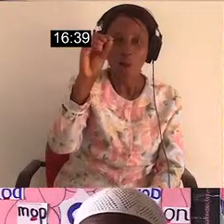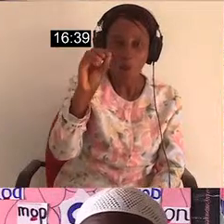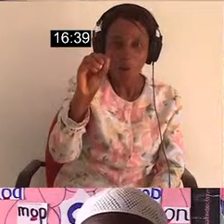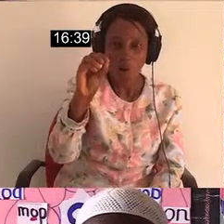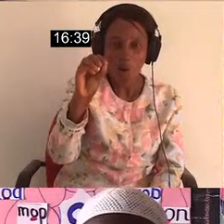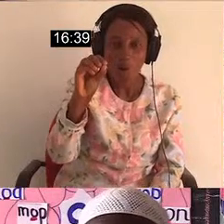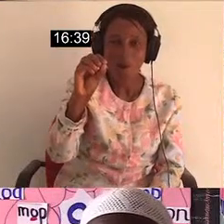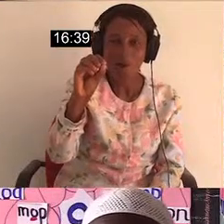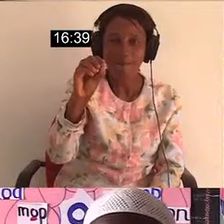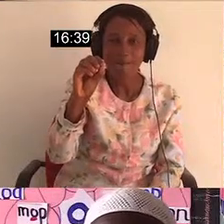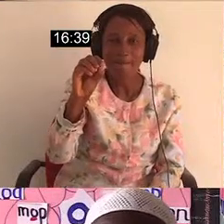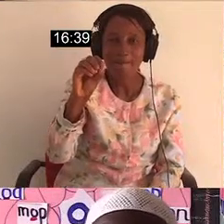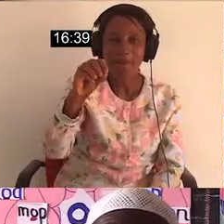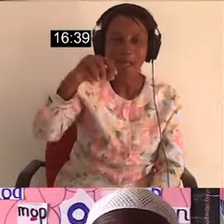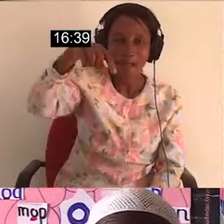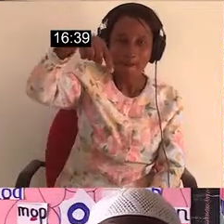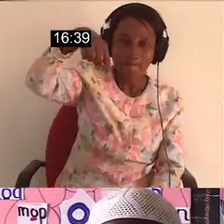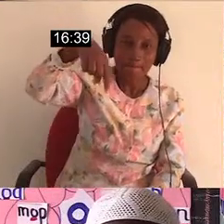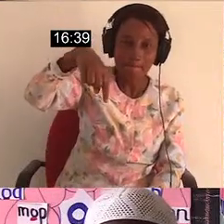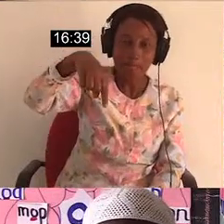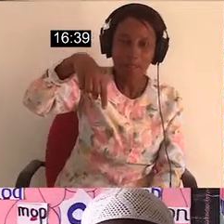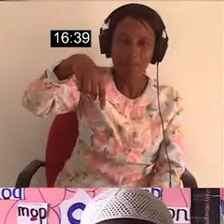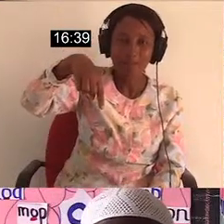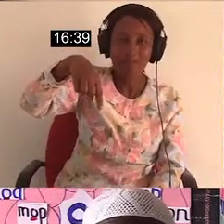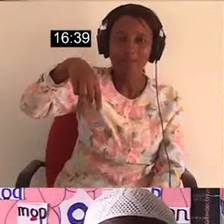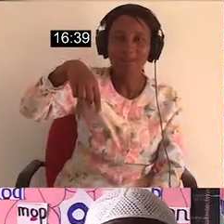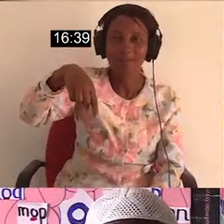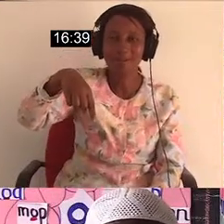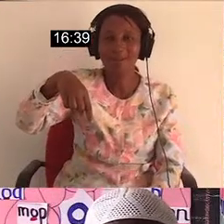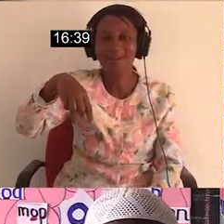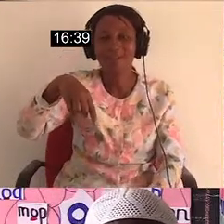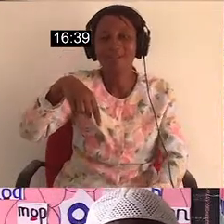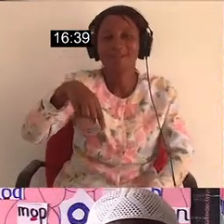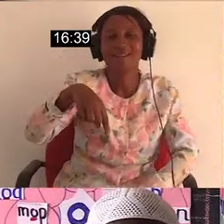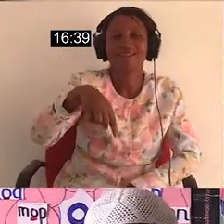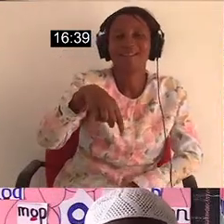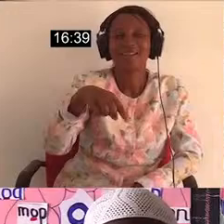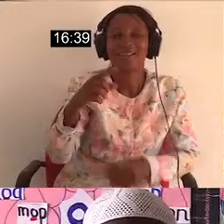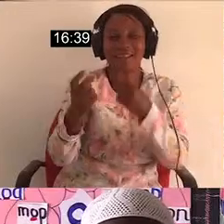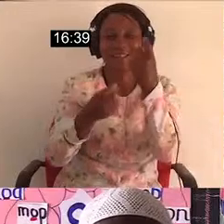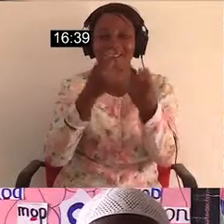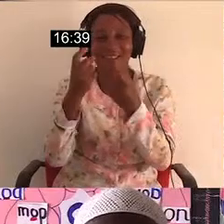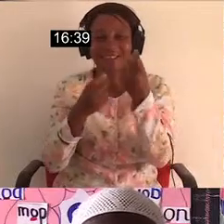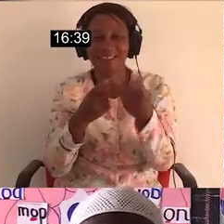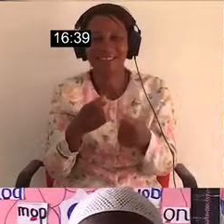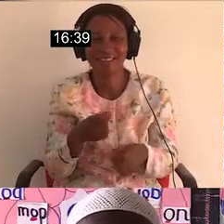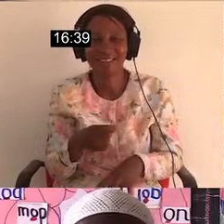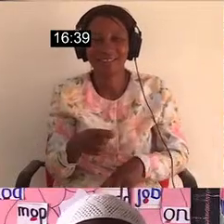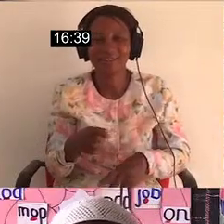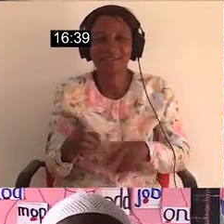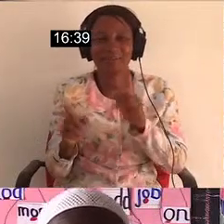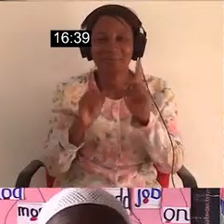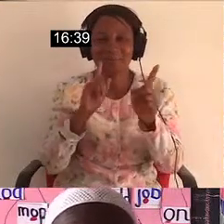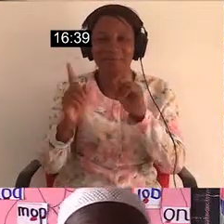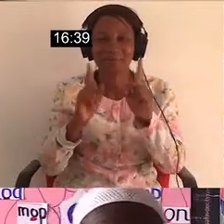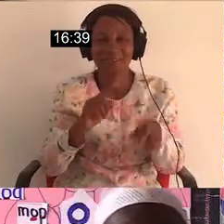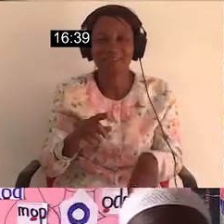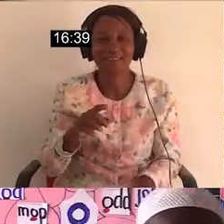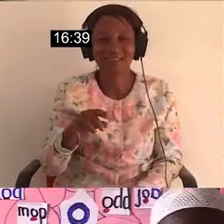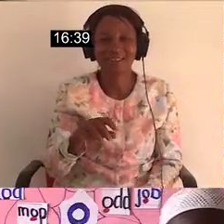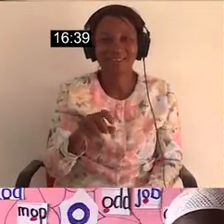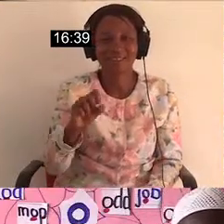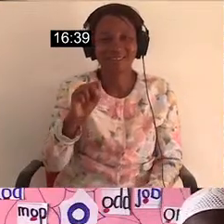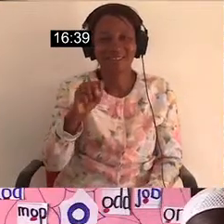O, P. This one is challenging. I repeat it. I spy with my